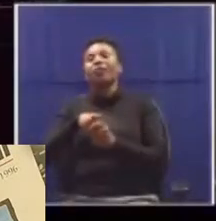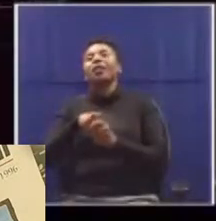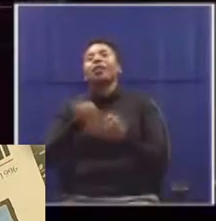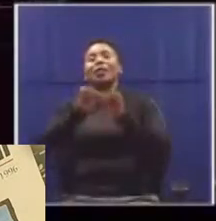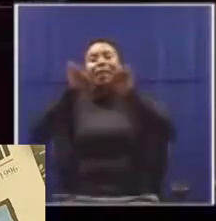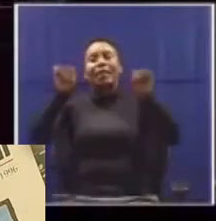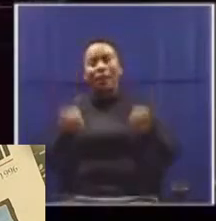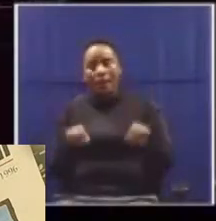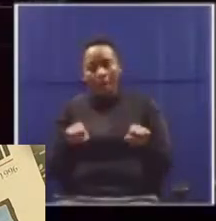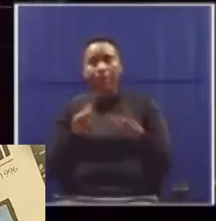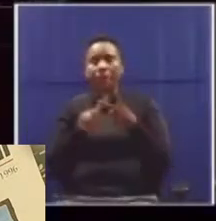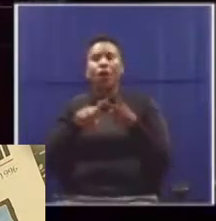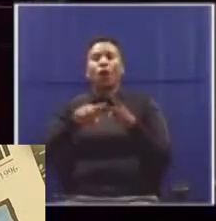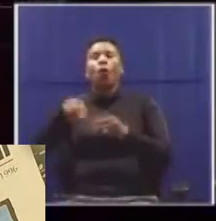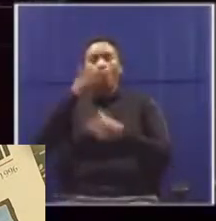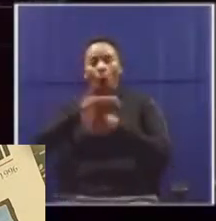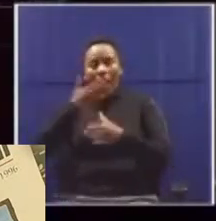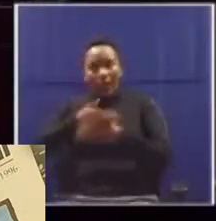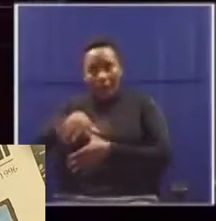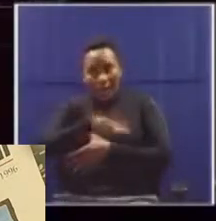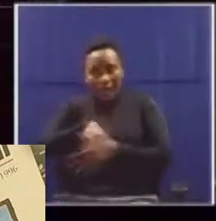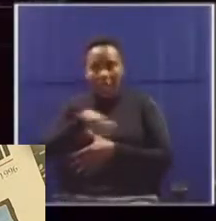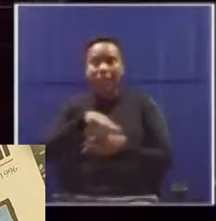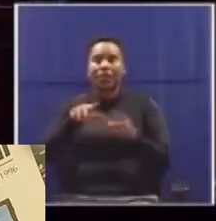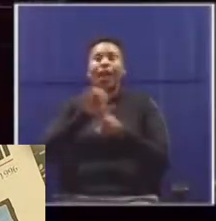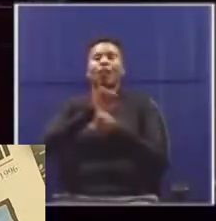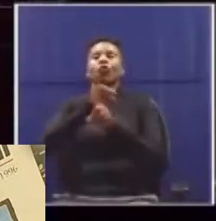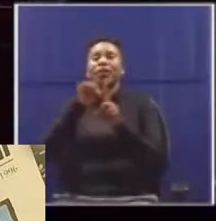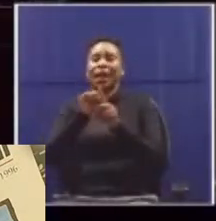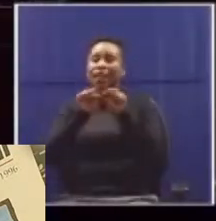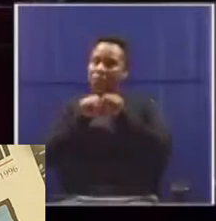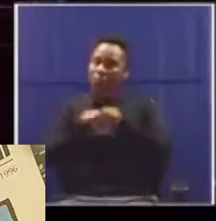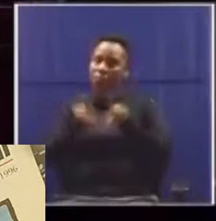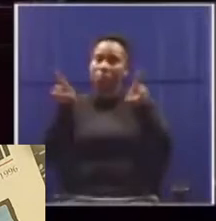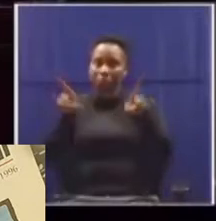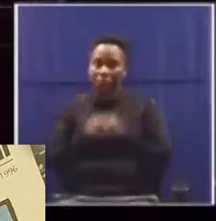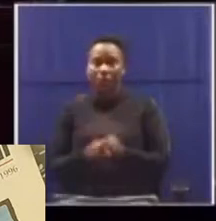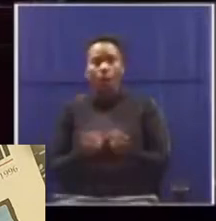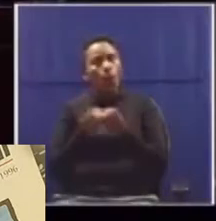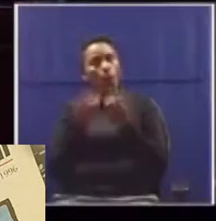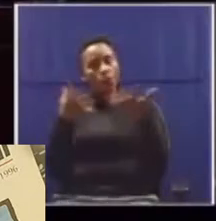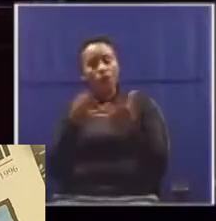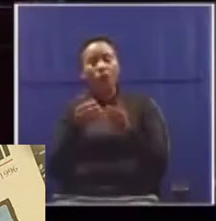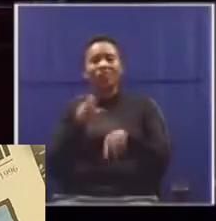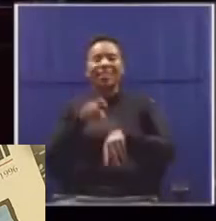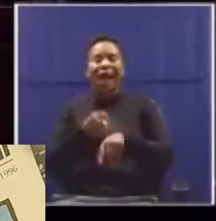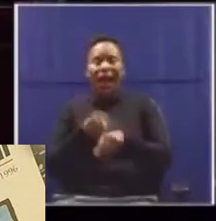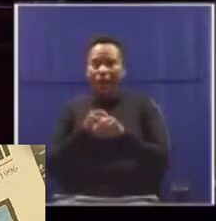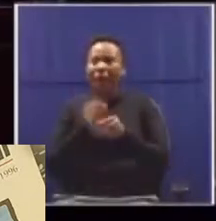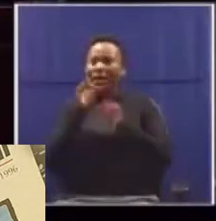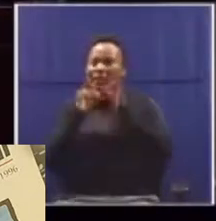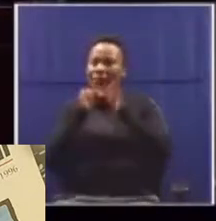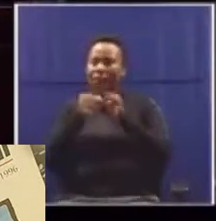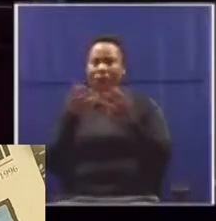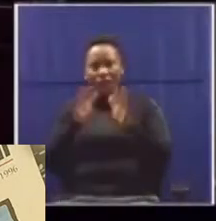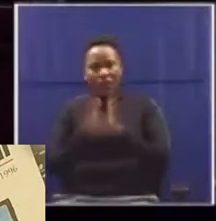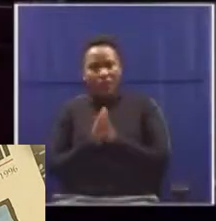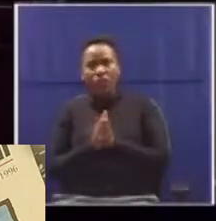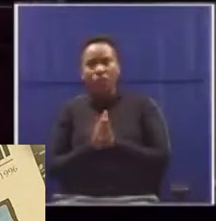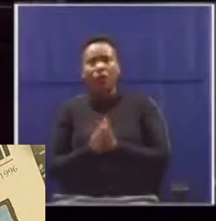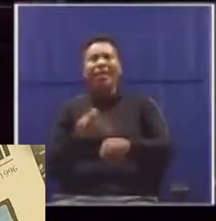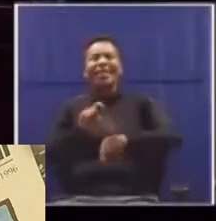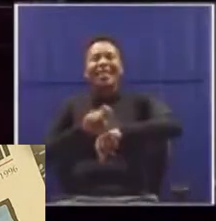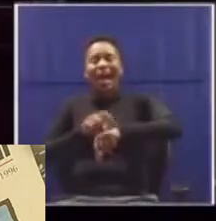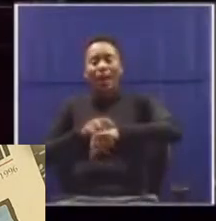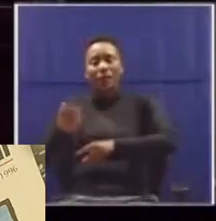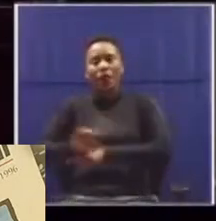workplaces and Society he would often lament that at the time South Africa